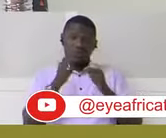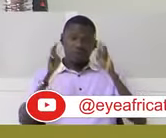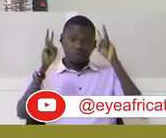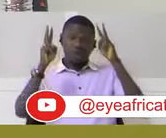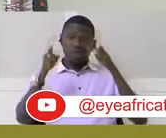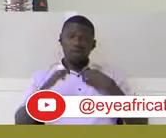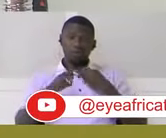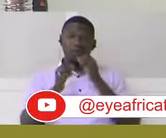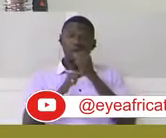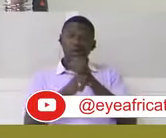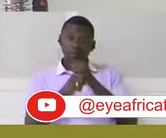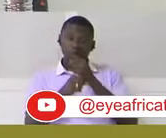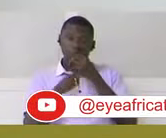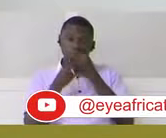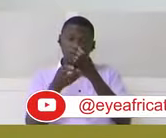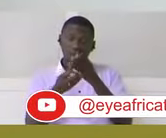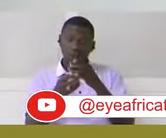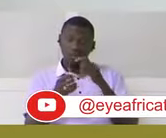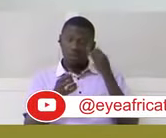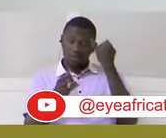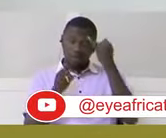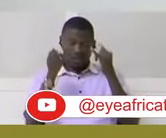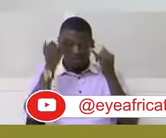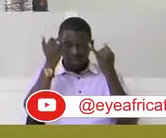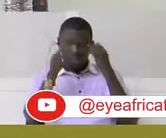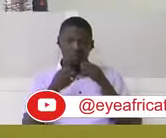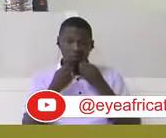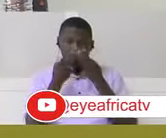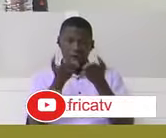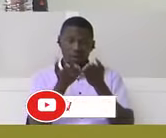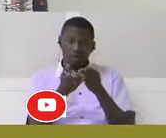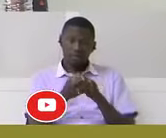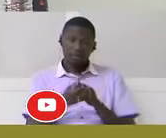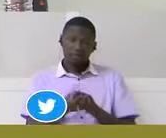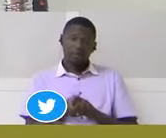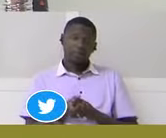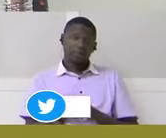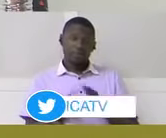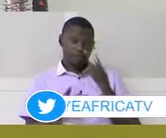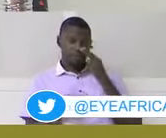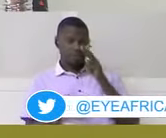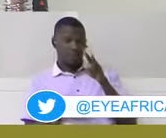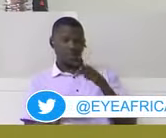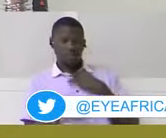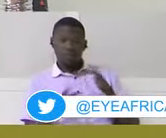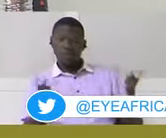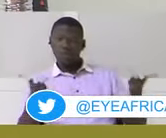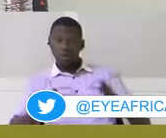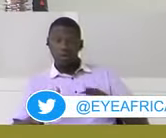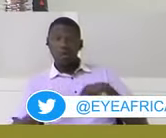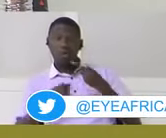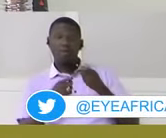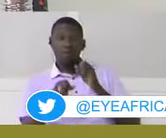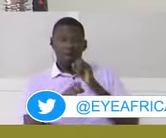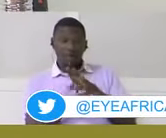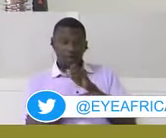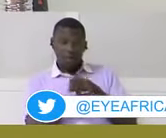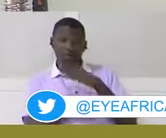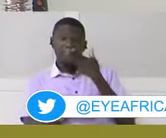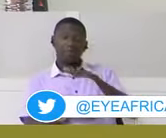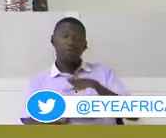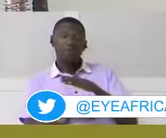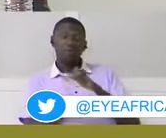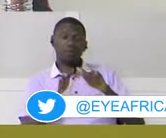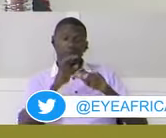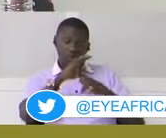Jama. Bari fai nene okumo fai neba. Seeing as he was so welcoming of advice from junior officers.